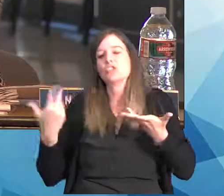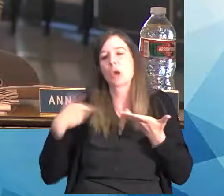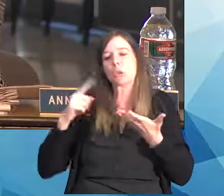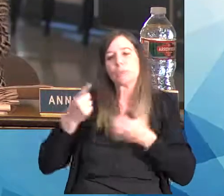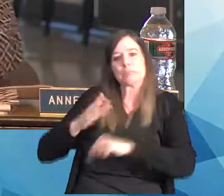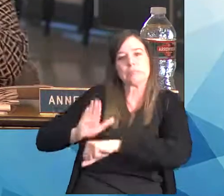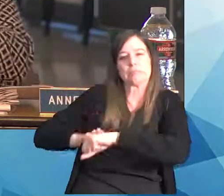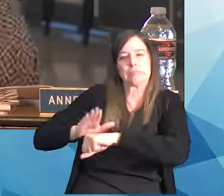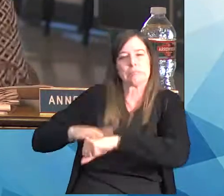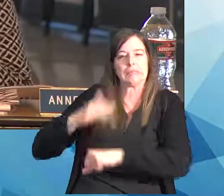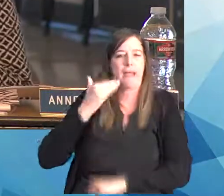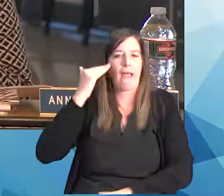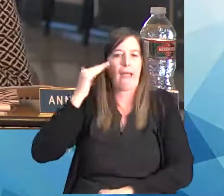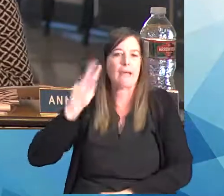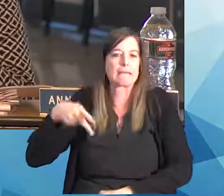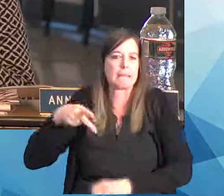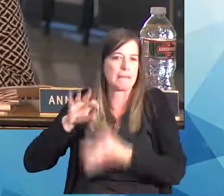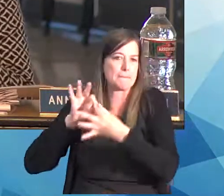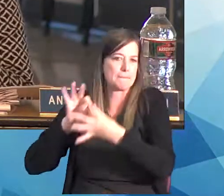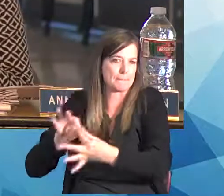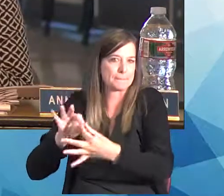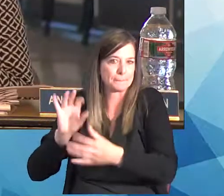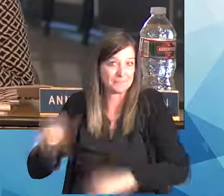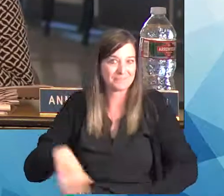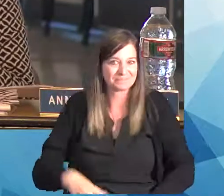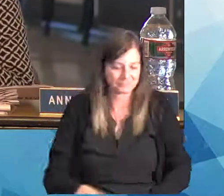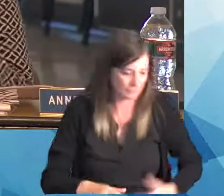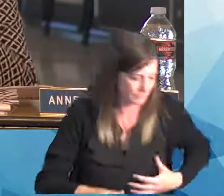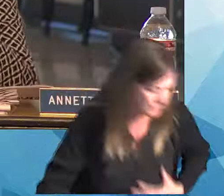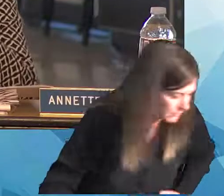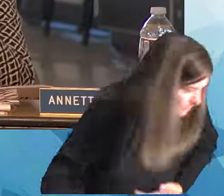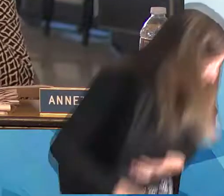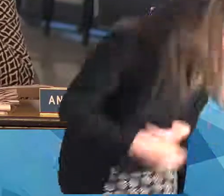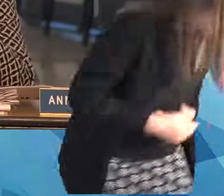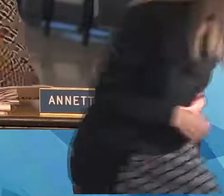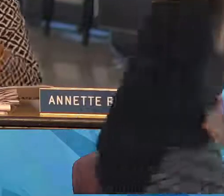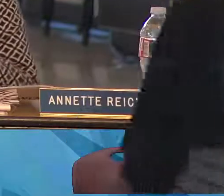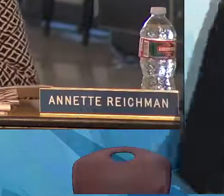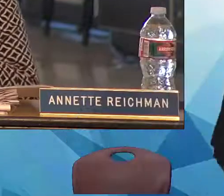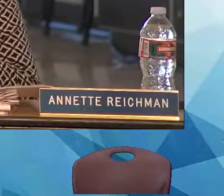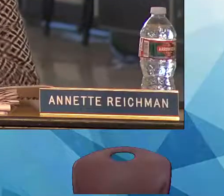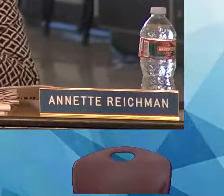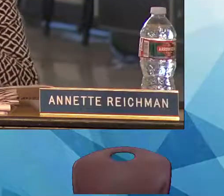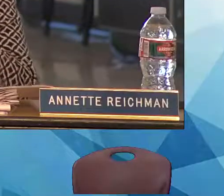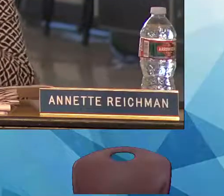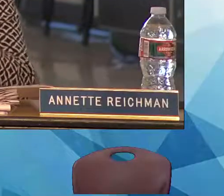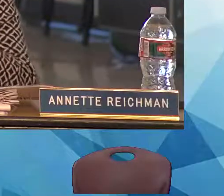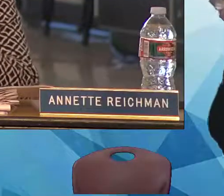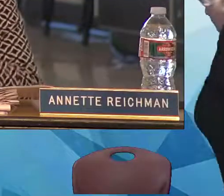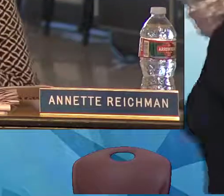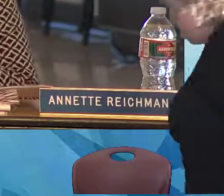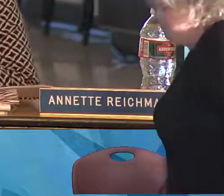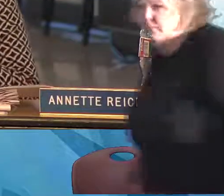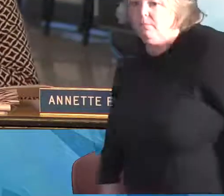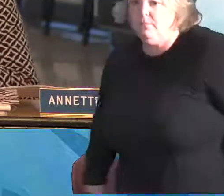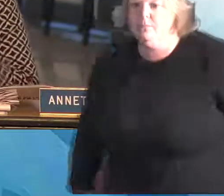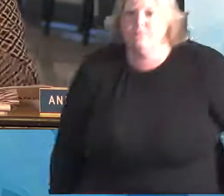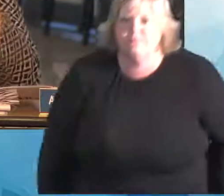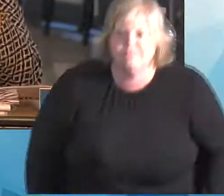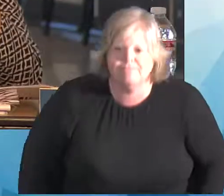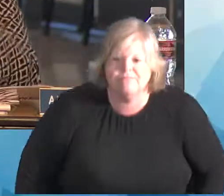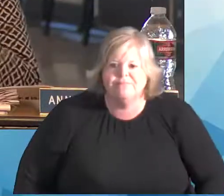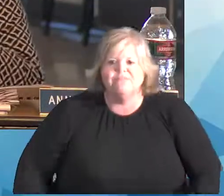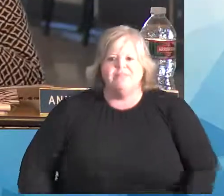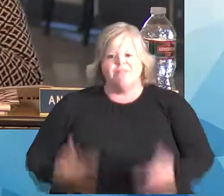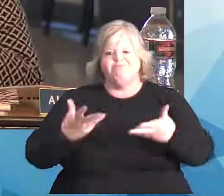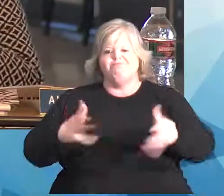a heads up on that. So that concludes my report. We are